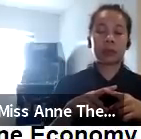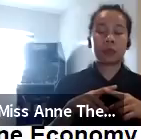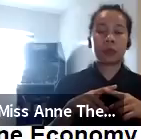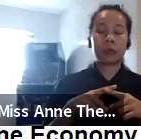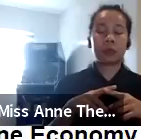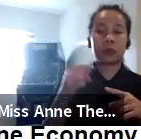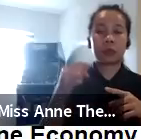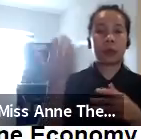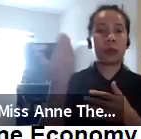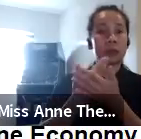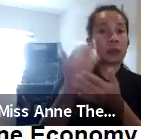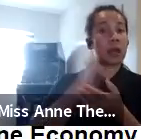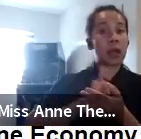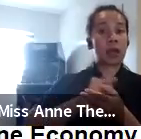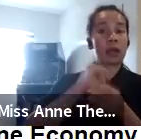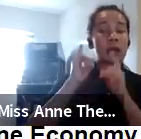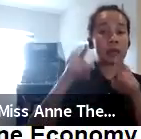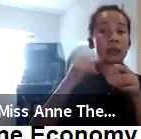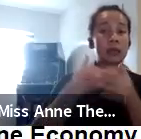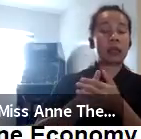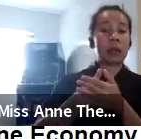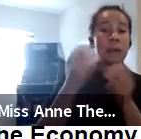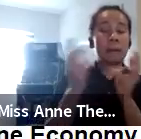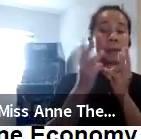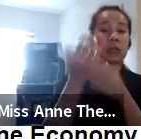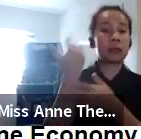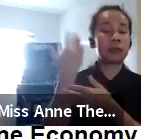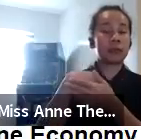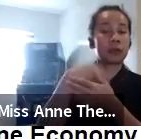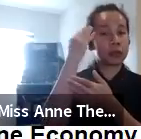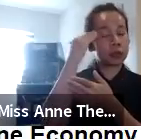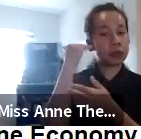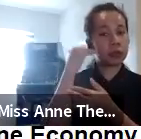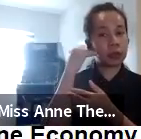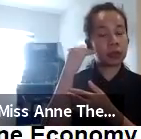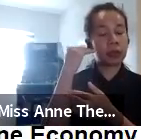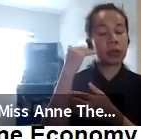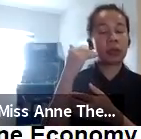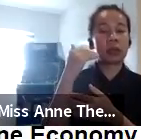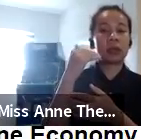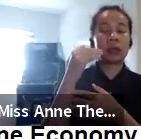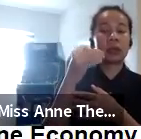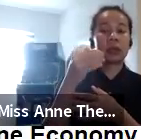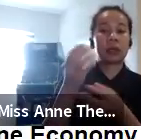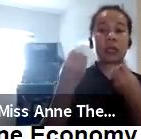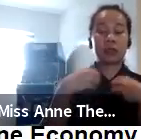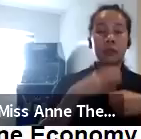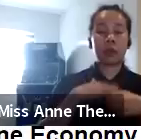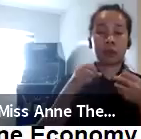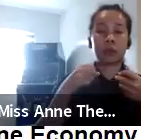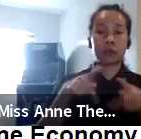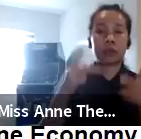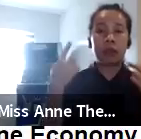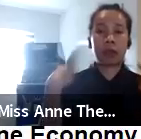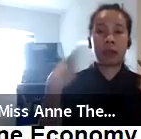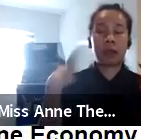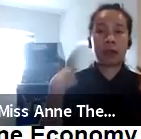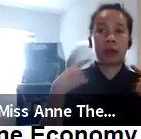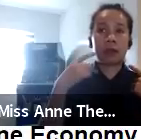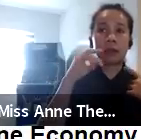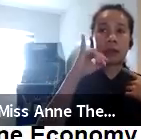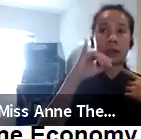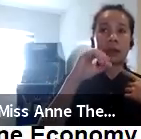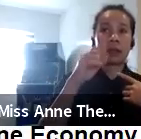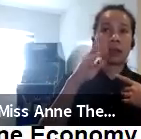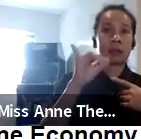Seoul, Korea, IAs is now giving me the opportunity to have 2 AIBs in the Philippines,